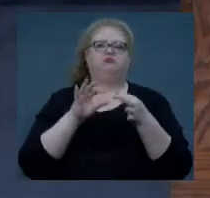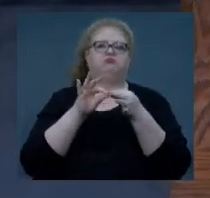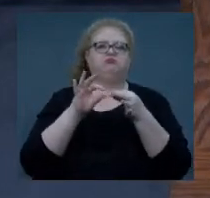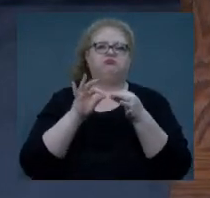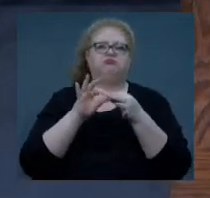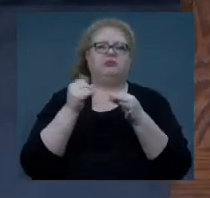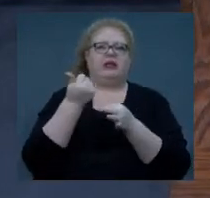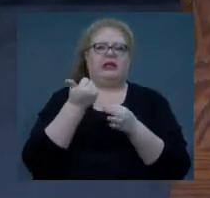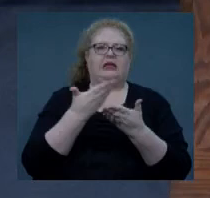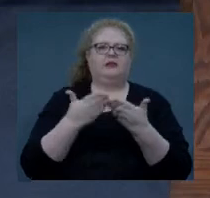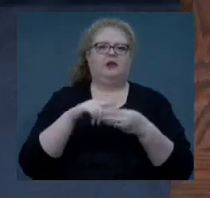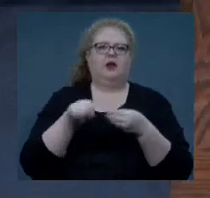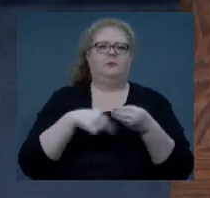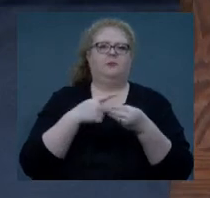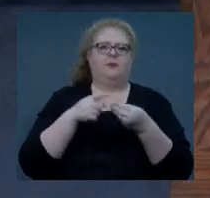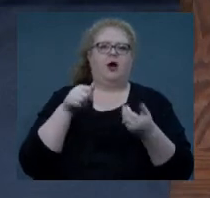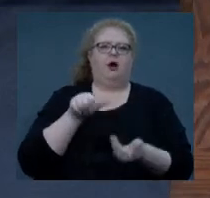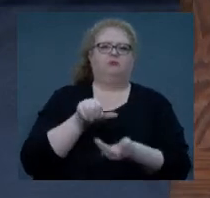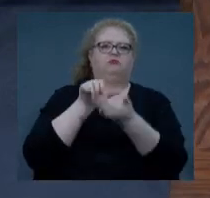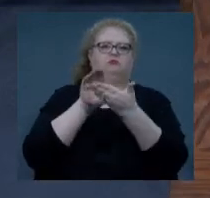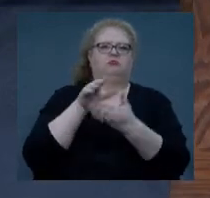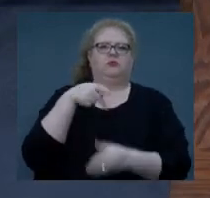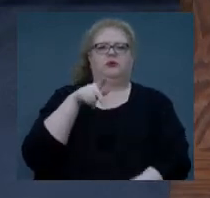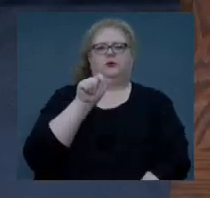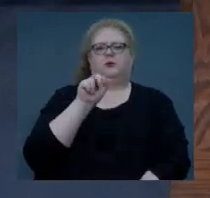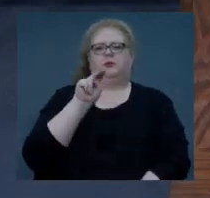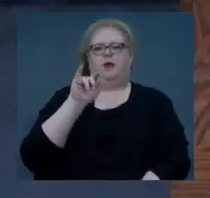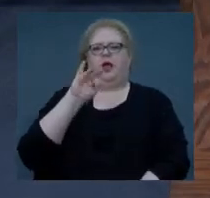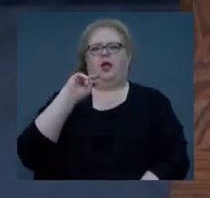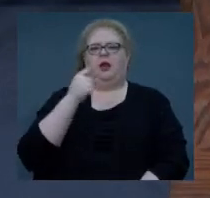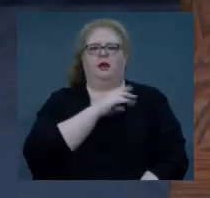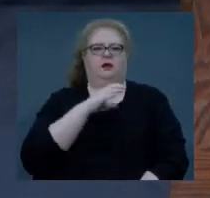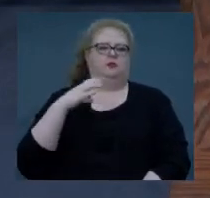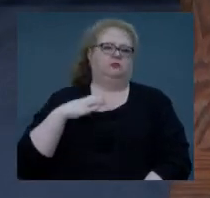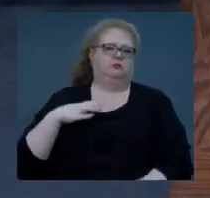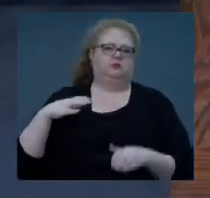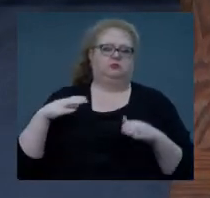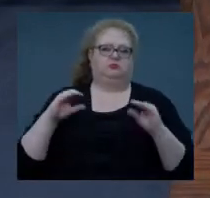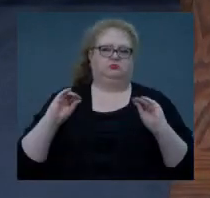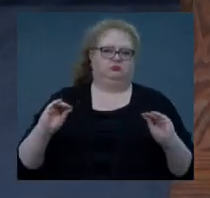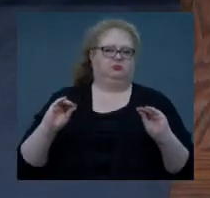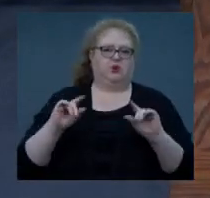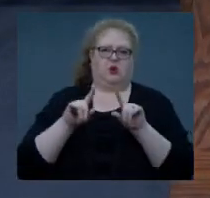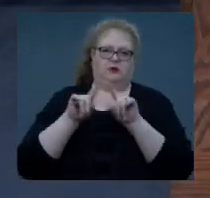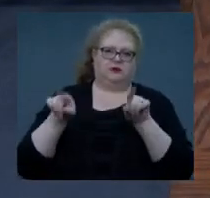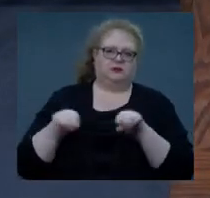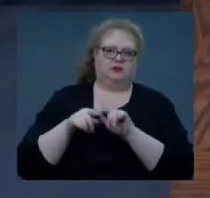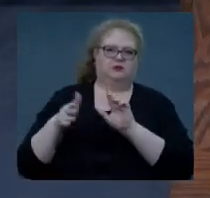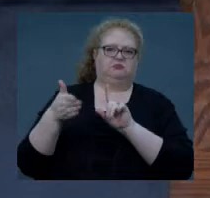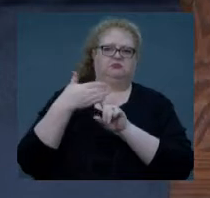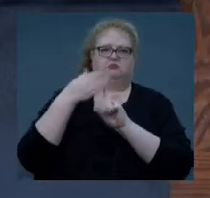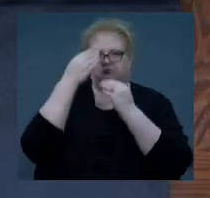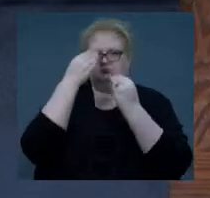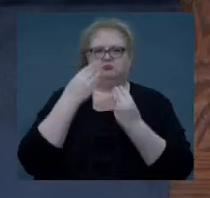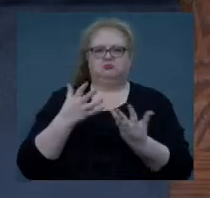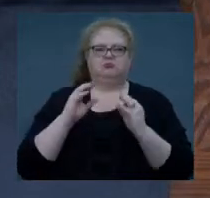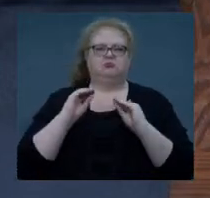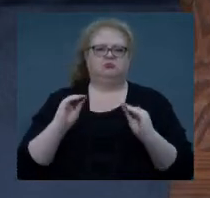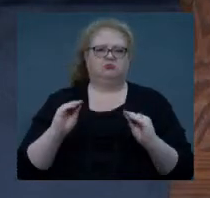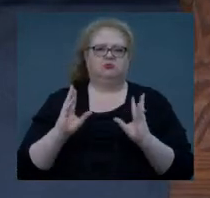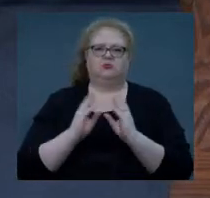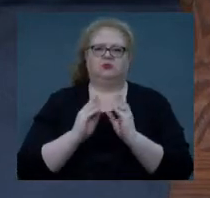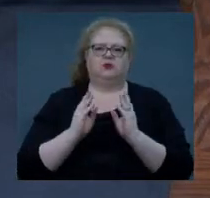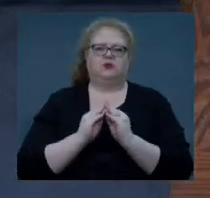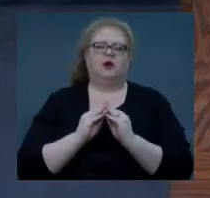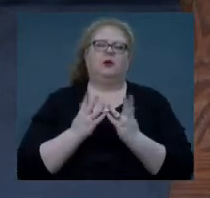Commission. And with that, no signs, did not come to the meeting, which nothing